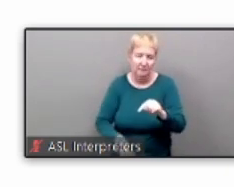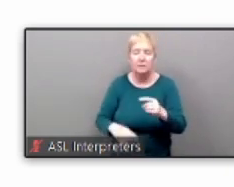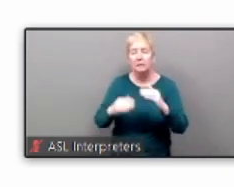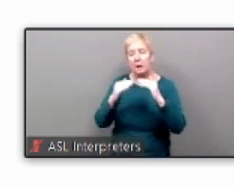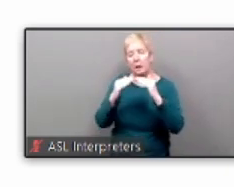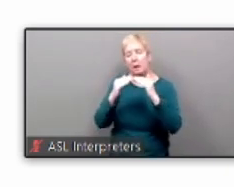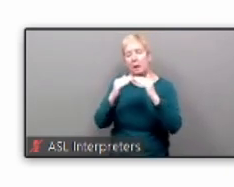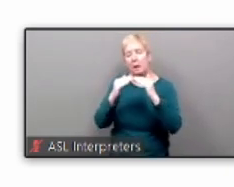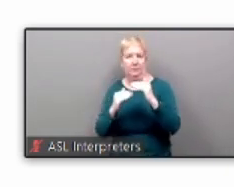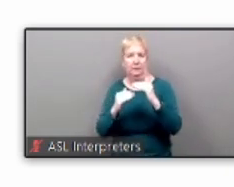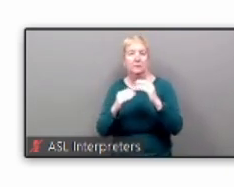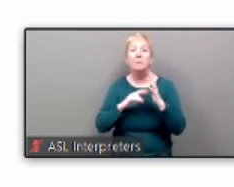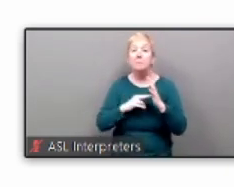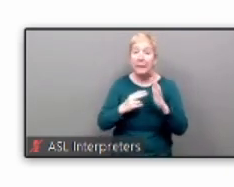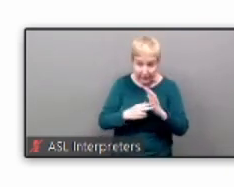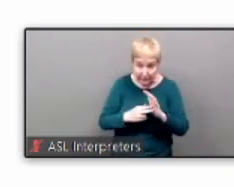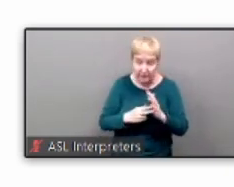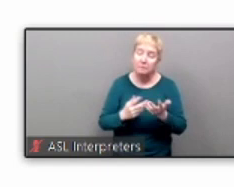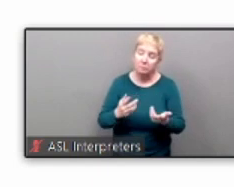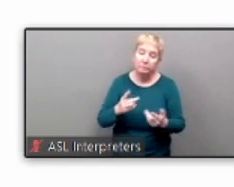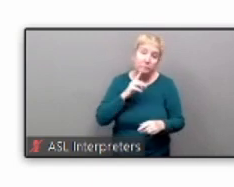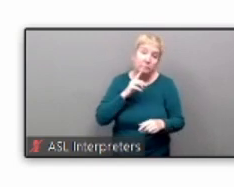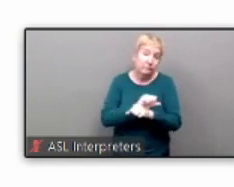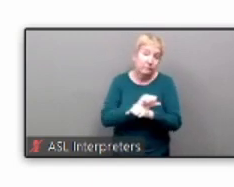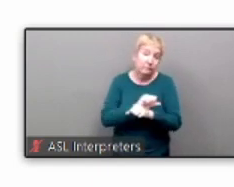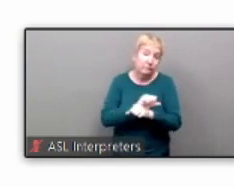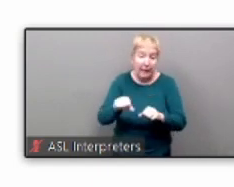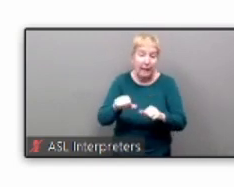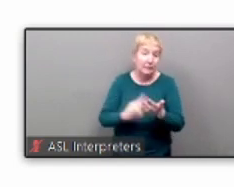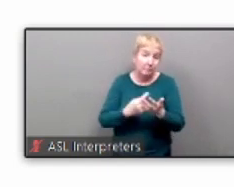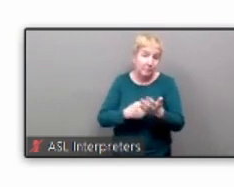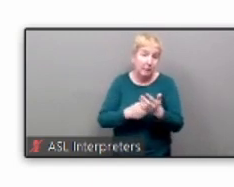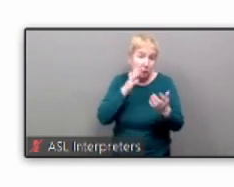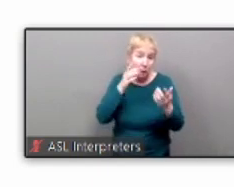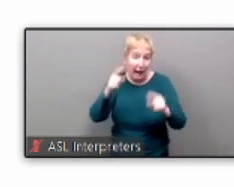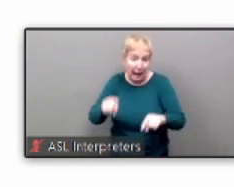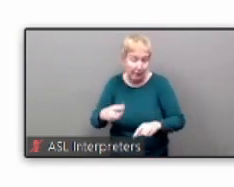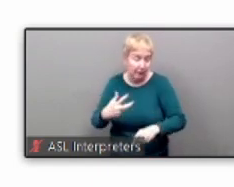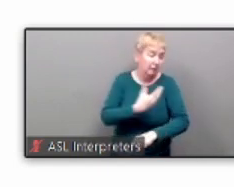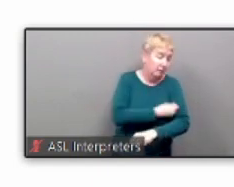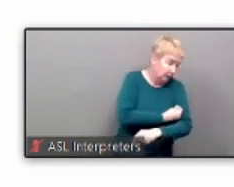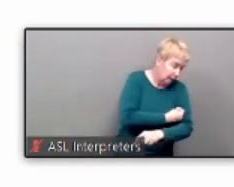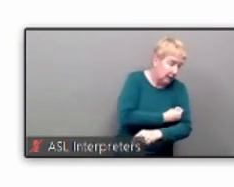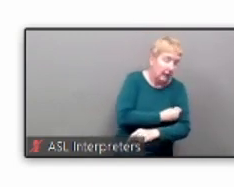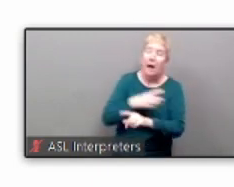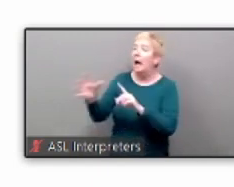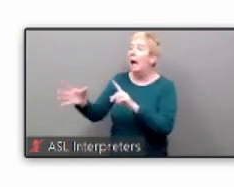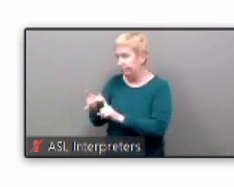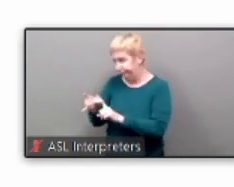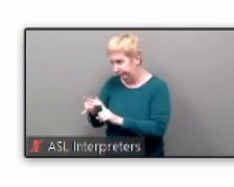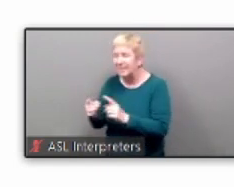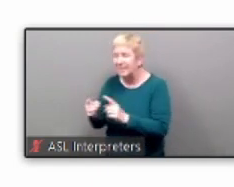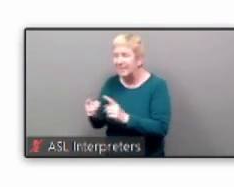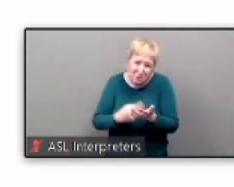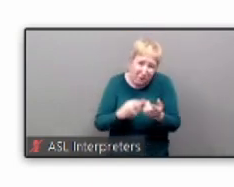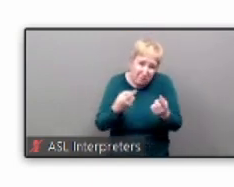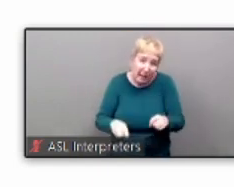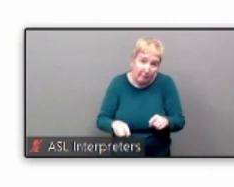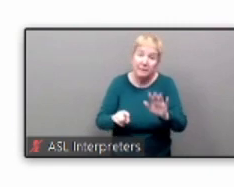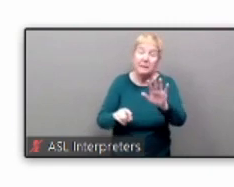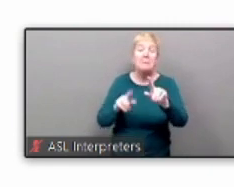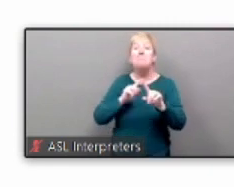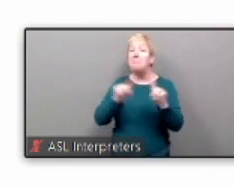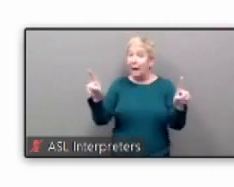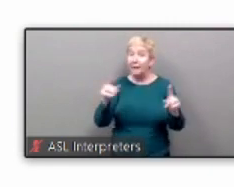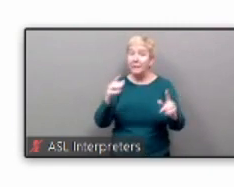what does that mean? It means that vaccine breakthrough infections are expected. The good news is that